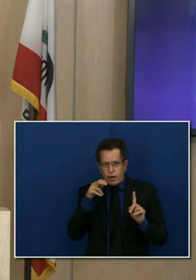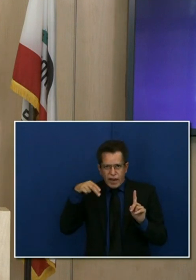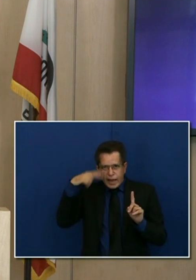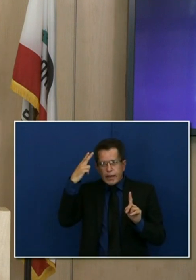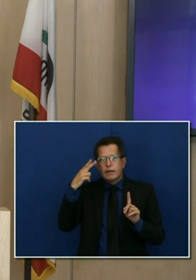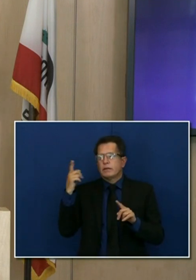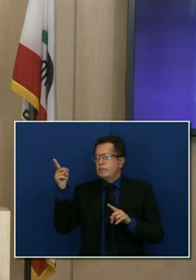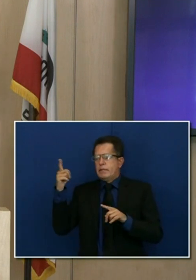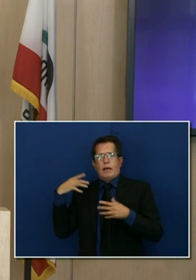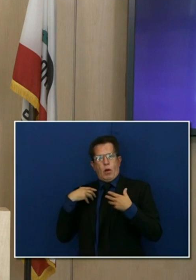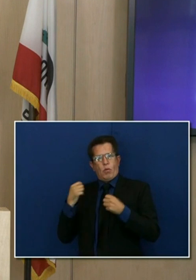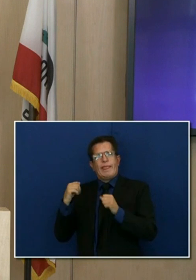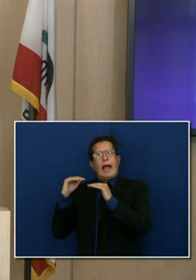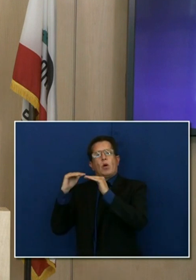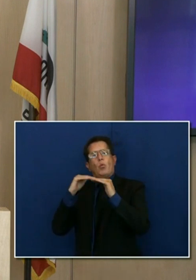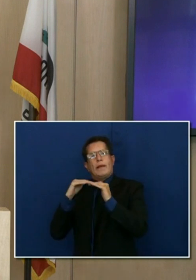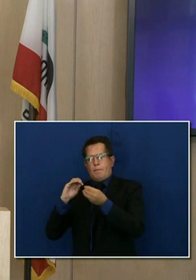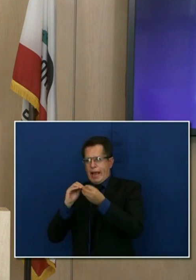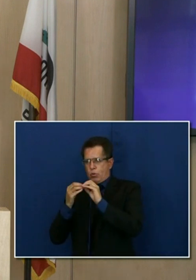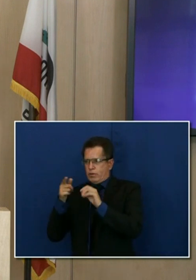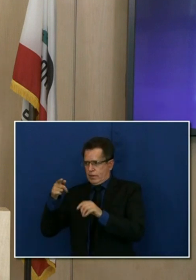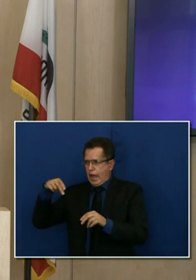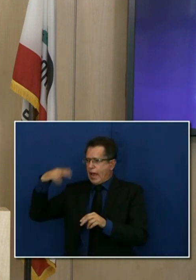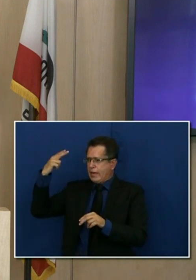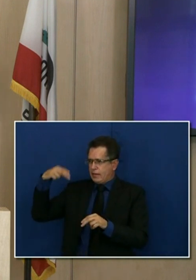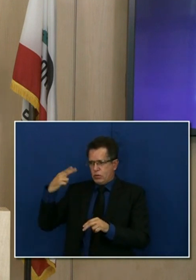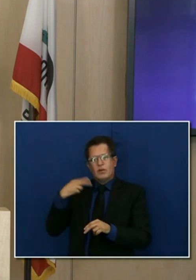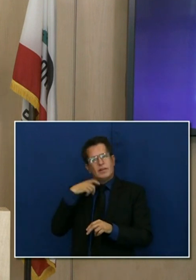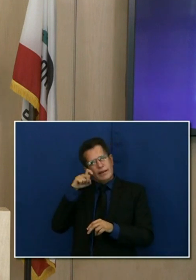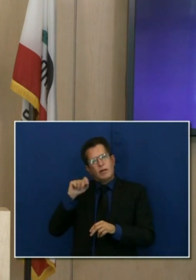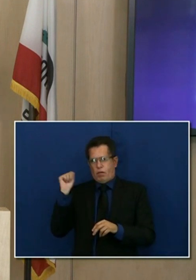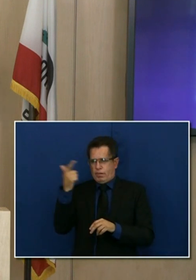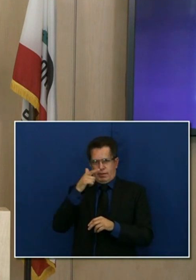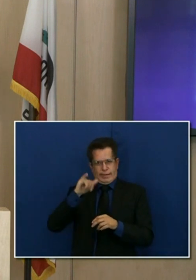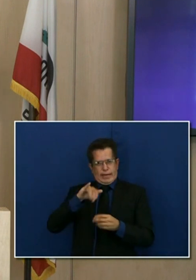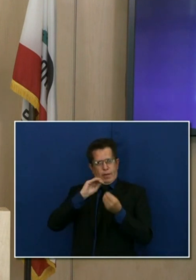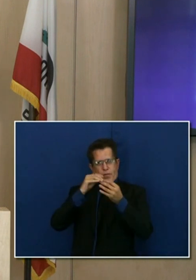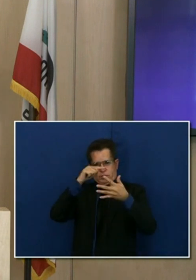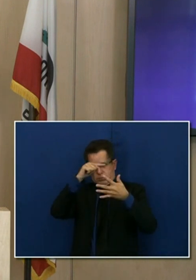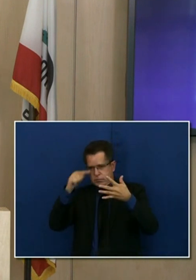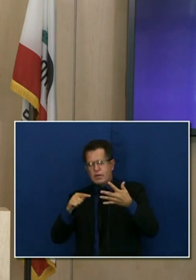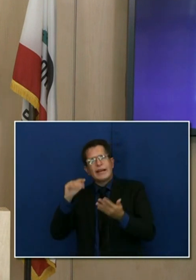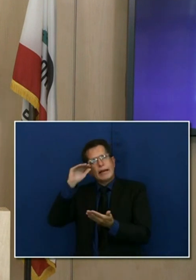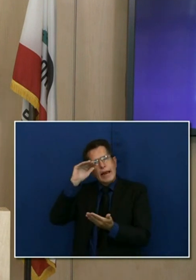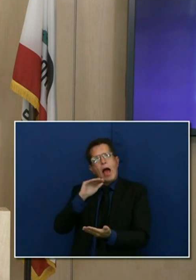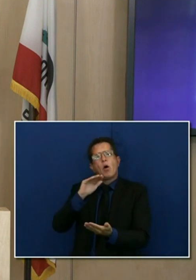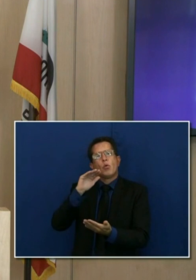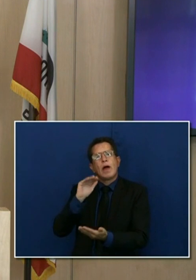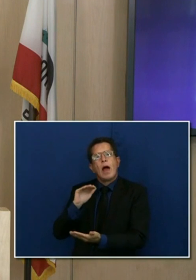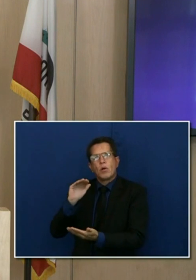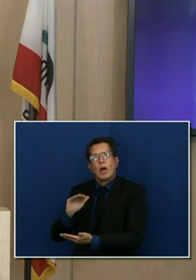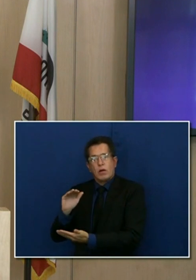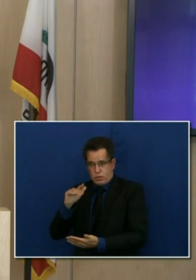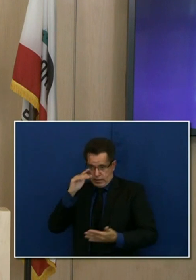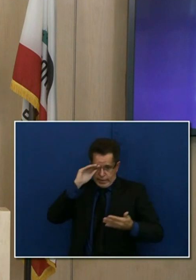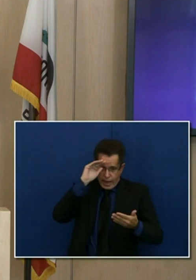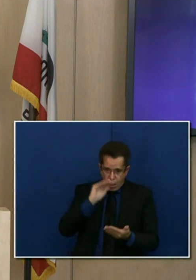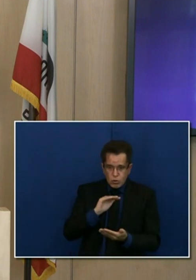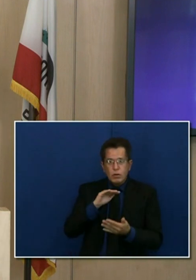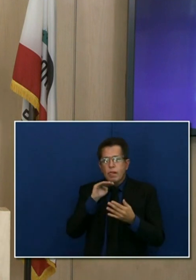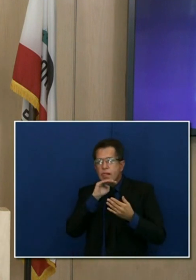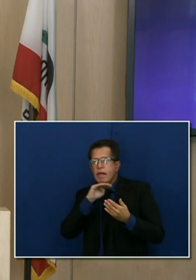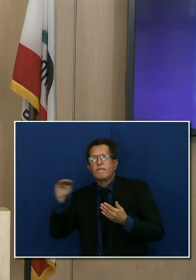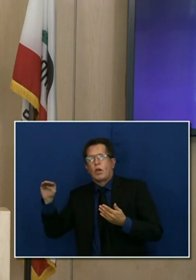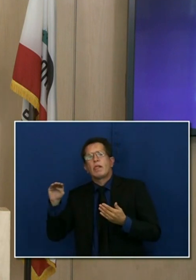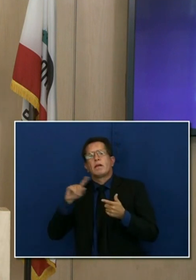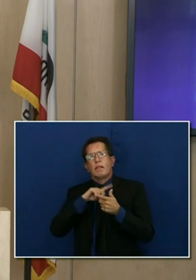in our health equity metric. We need all of those numbers to be trending down. Once they trend down and we get in a comfortable level, then perhaps we